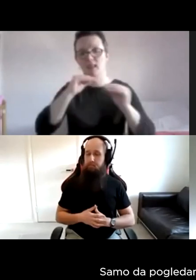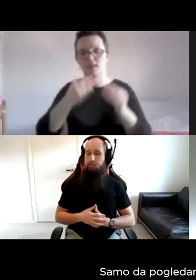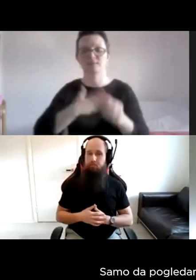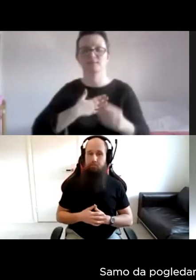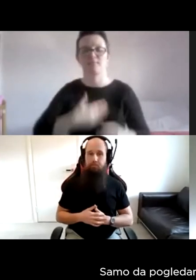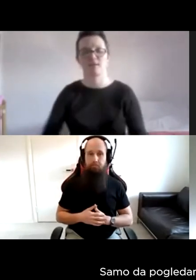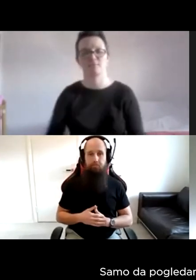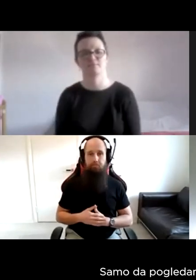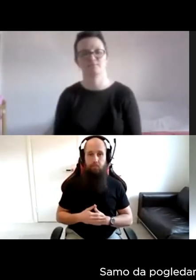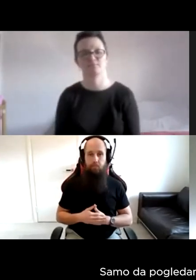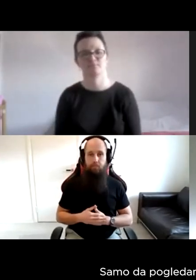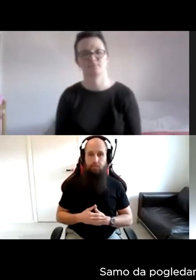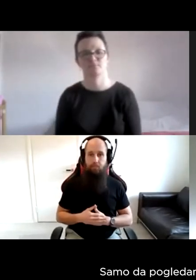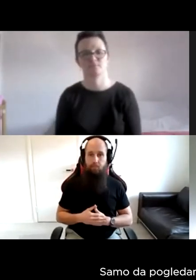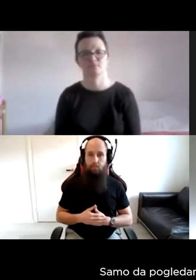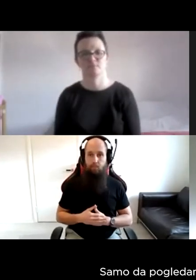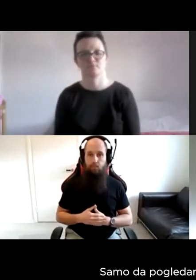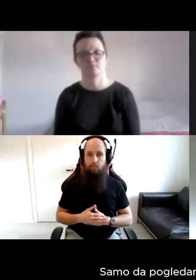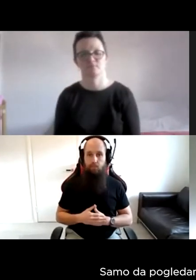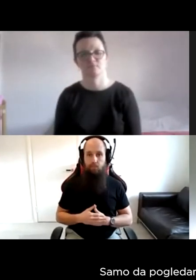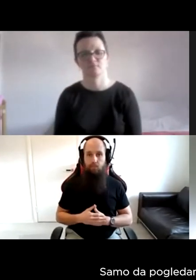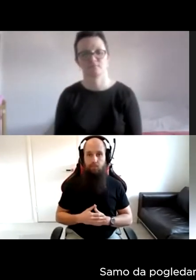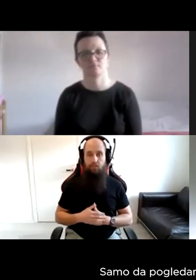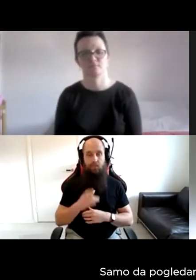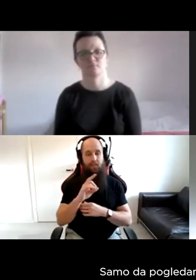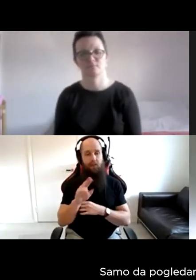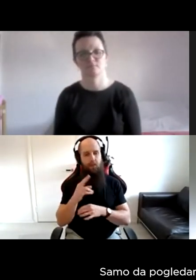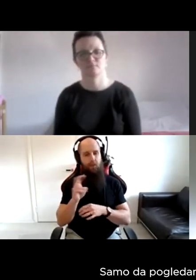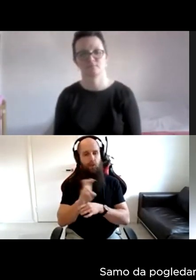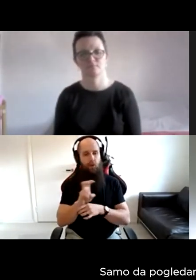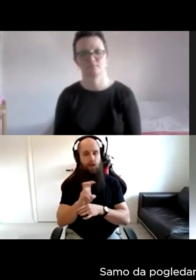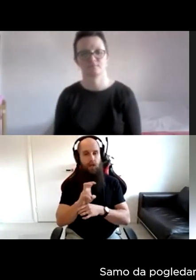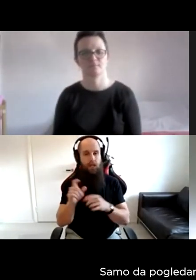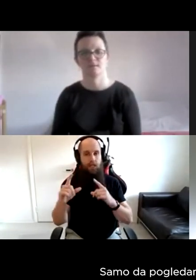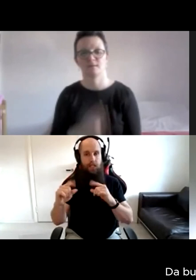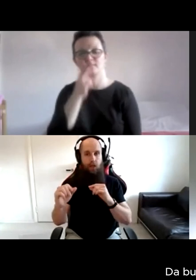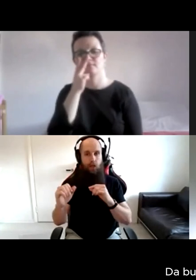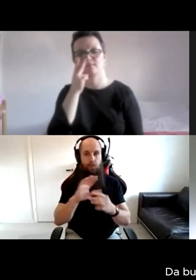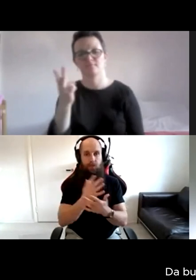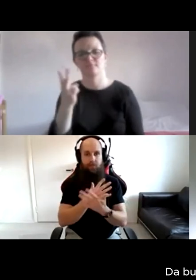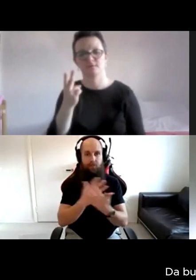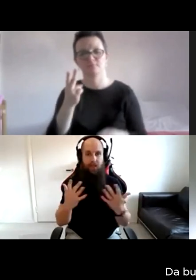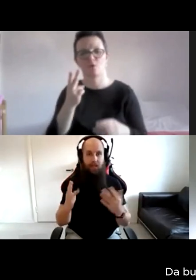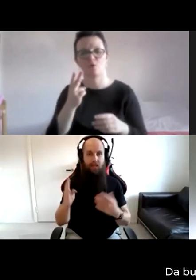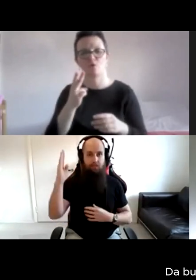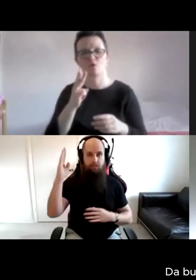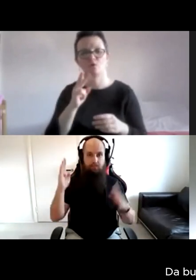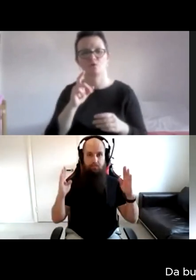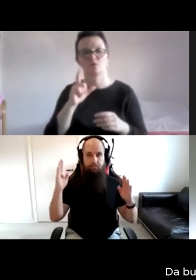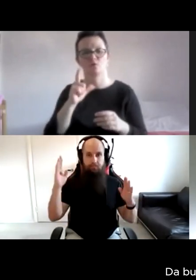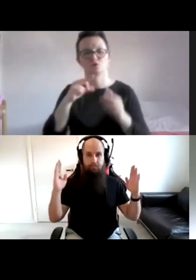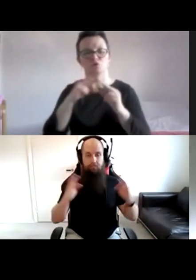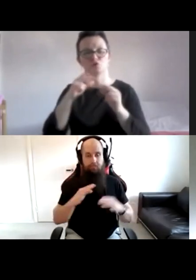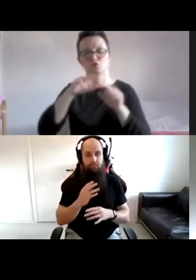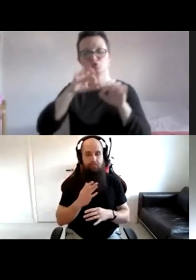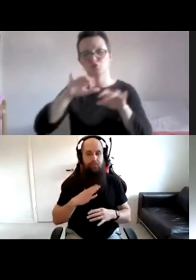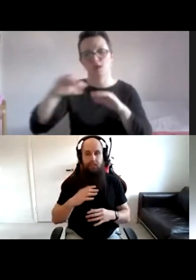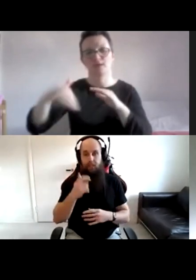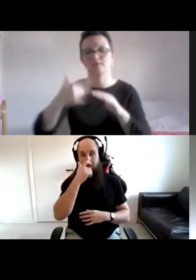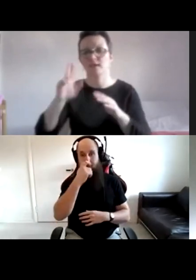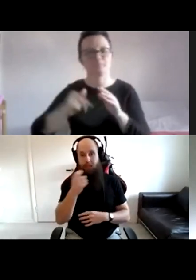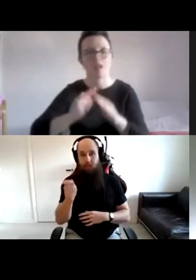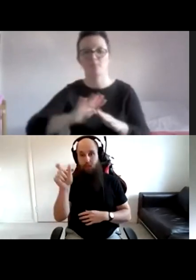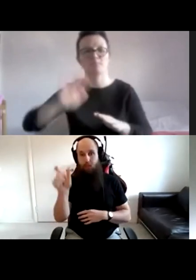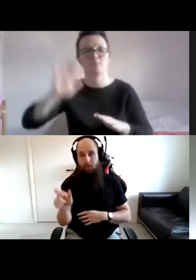I'm just having a look in the chat and for raised hands as well, make sure I don't miss anyone. Bear with me